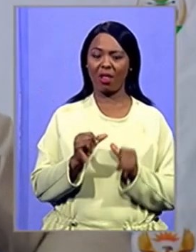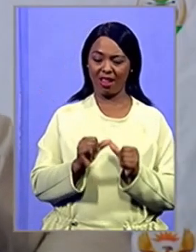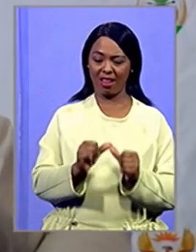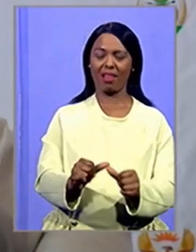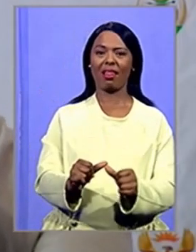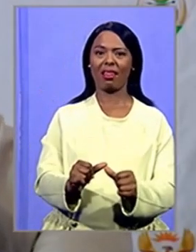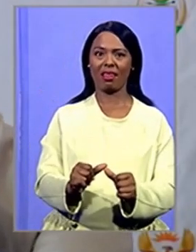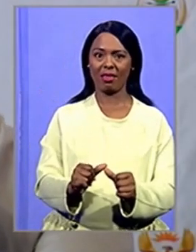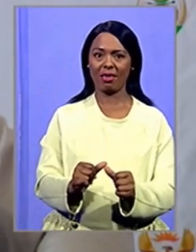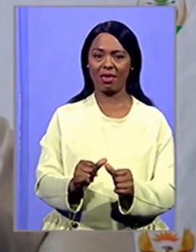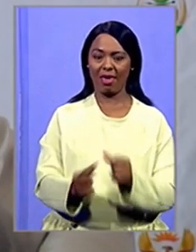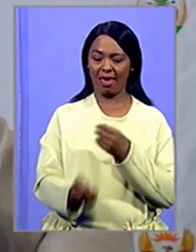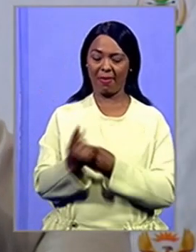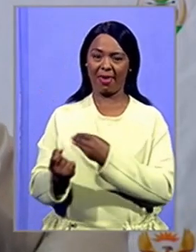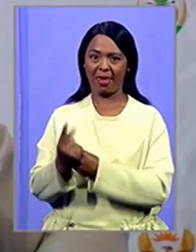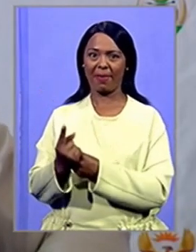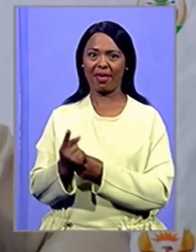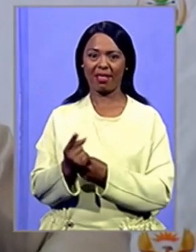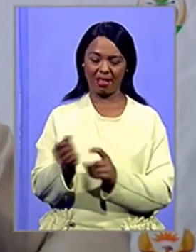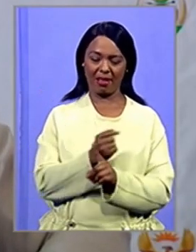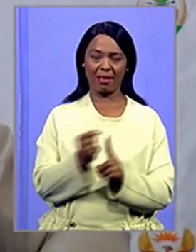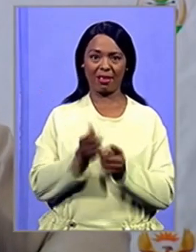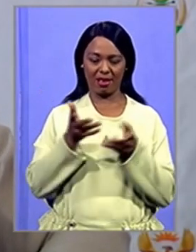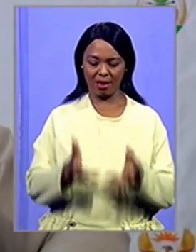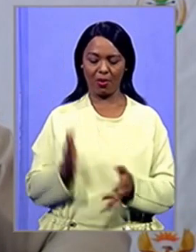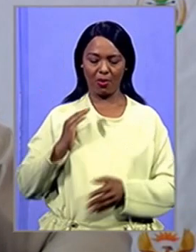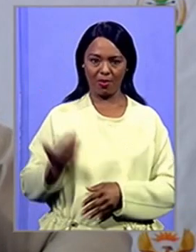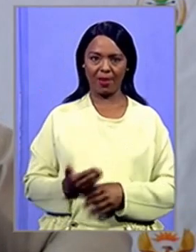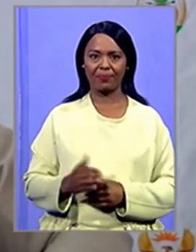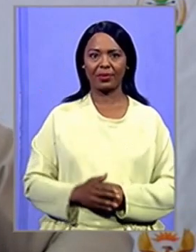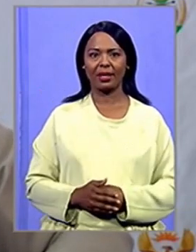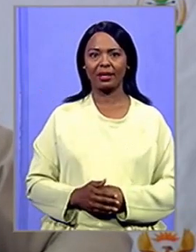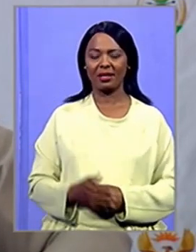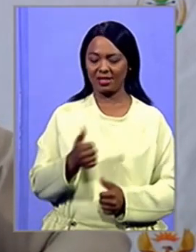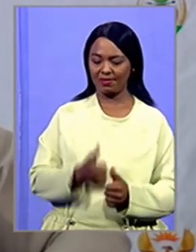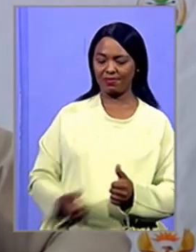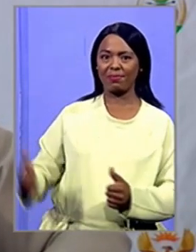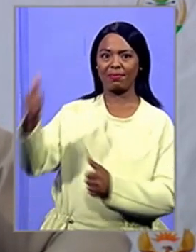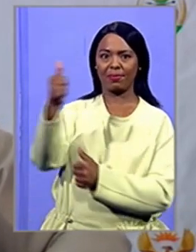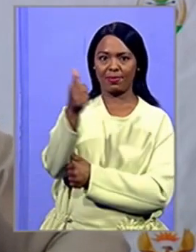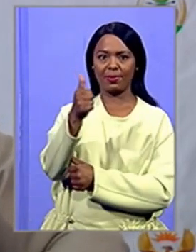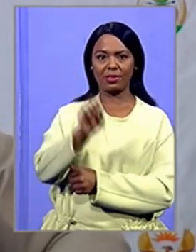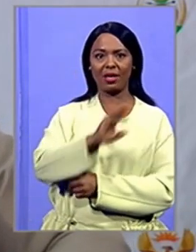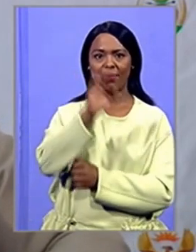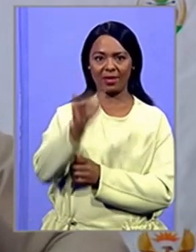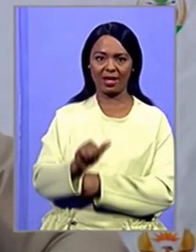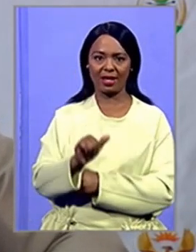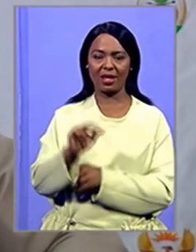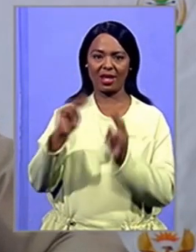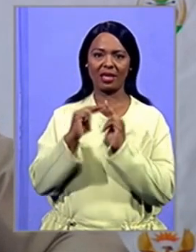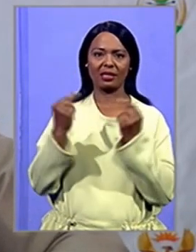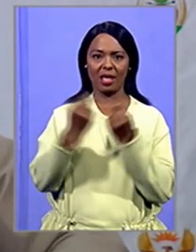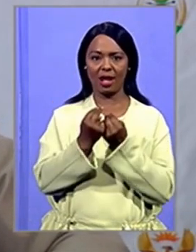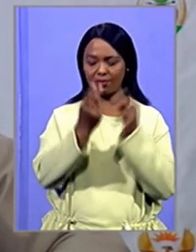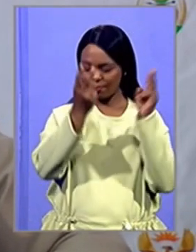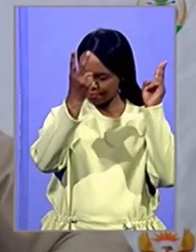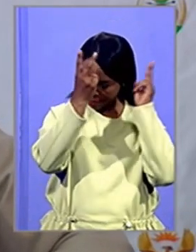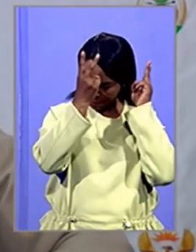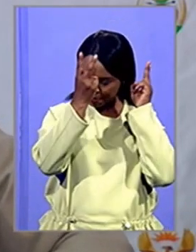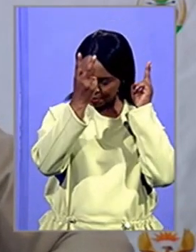while to get the chief of the South African National Defence Force, who is a woman.